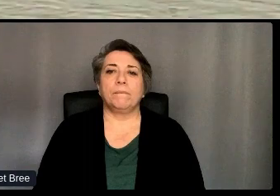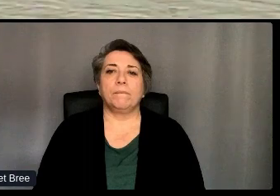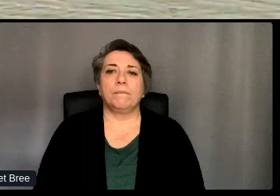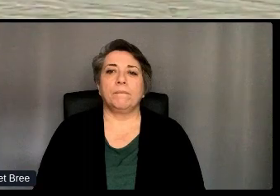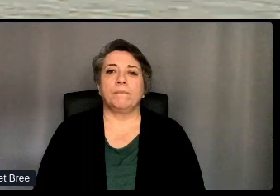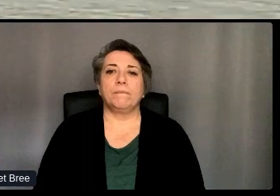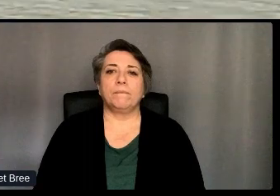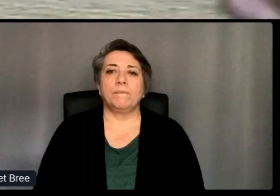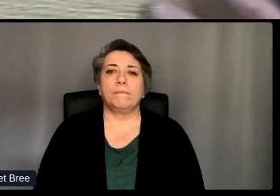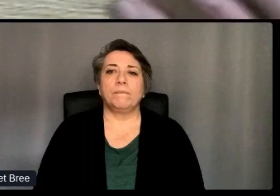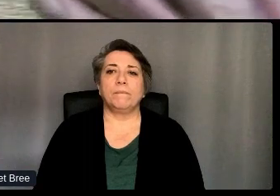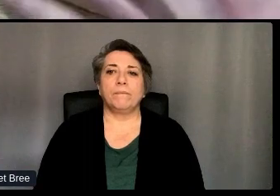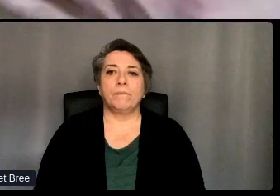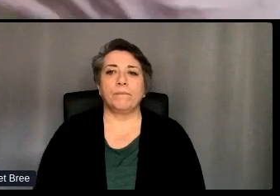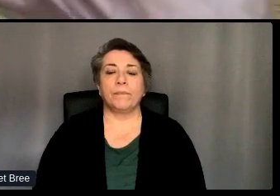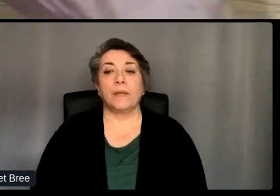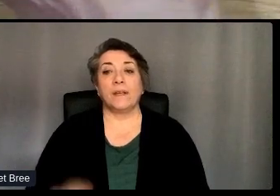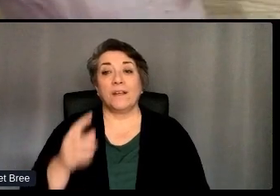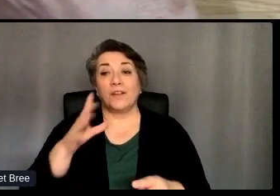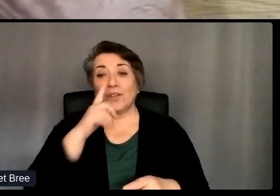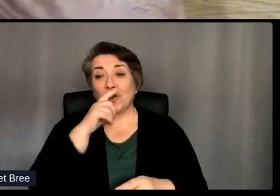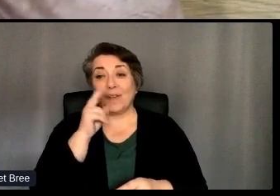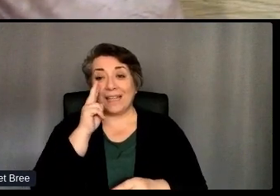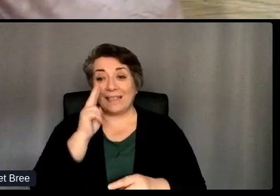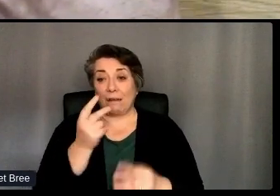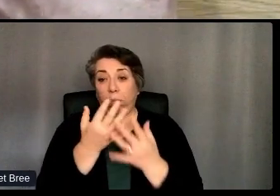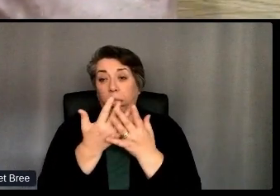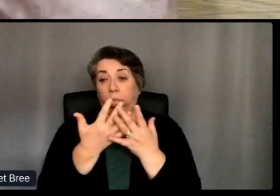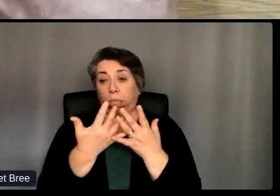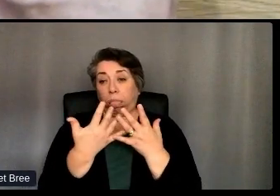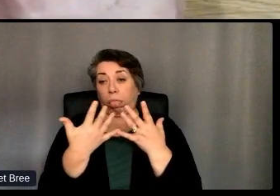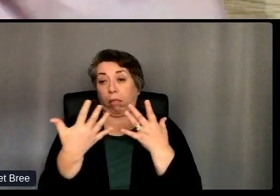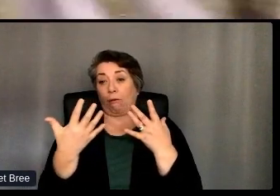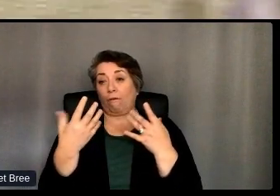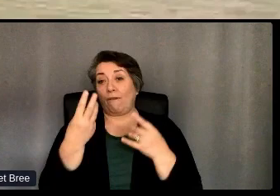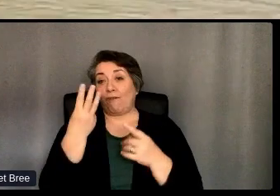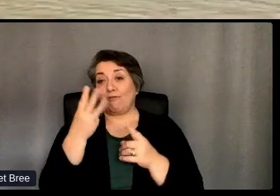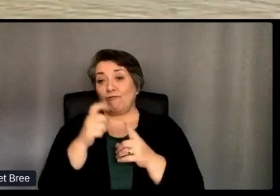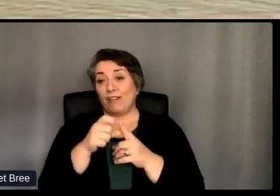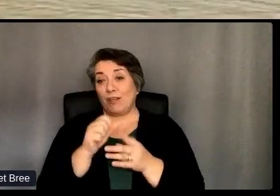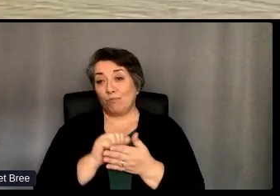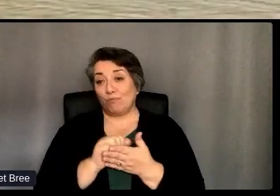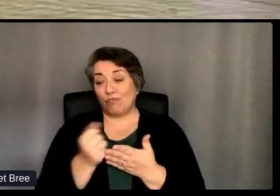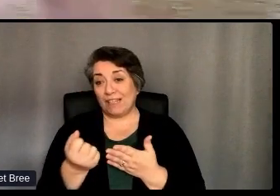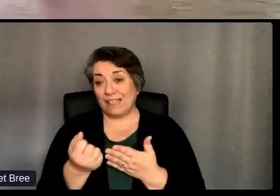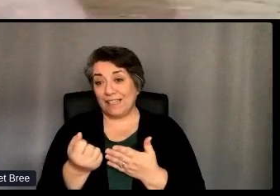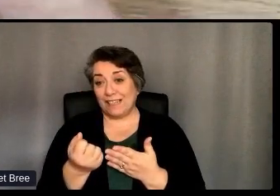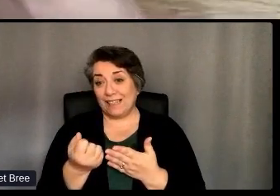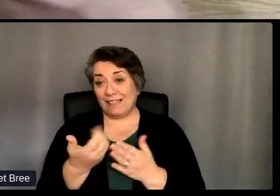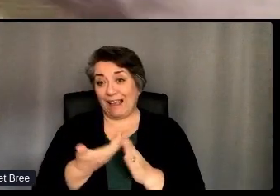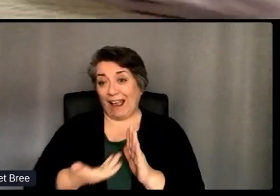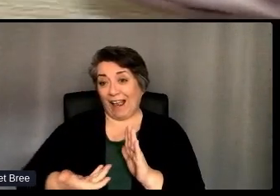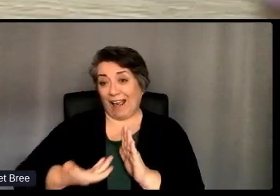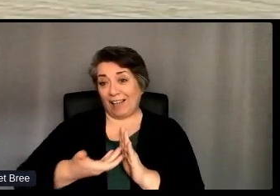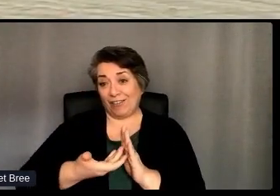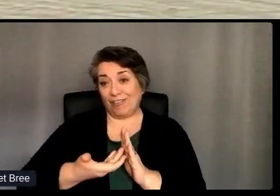And we already have quite a bunch of 3D printed extensions available for both the mouse and the